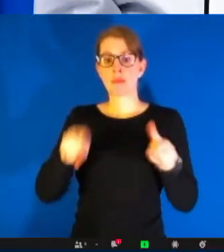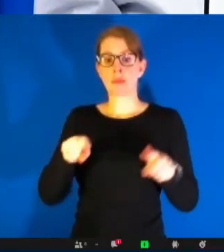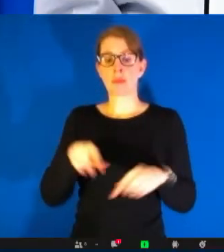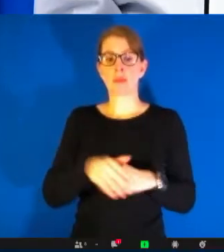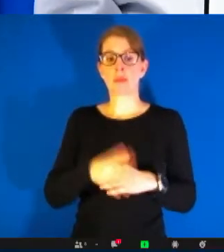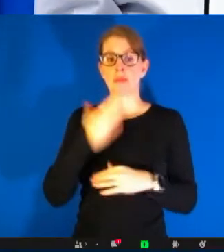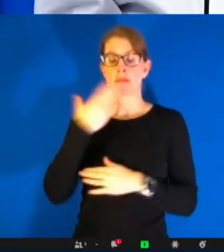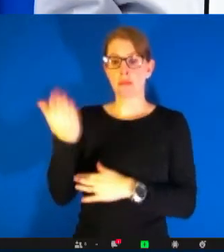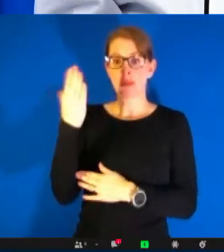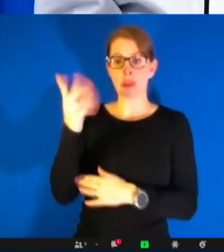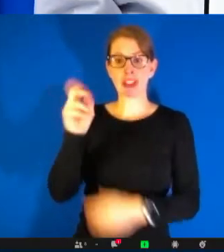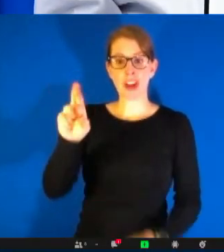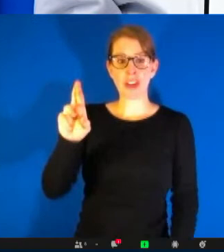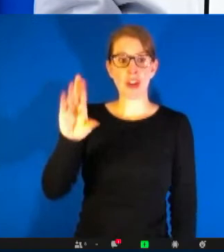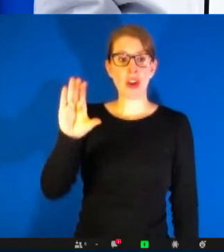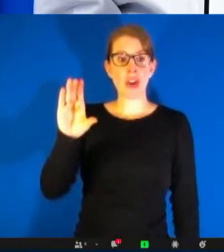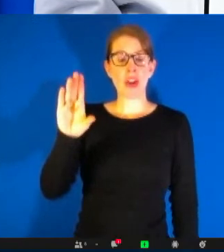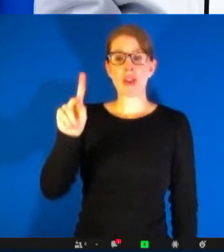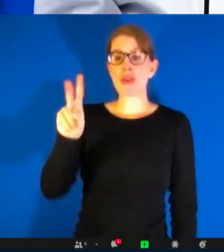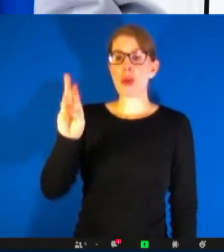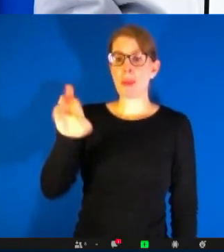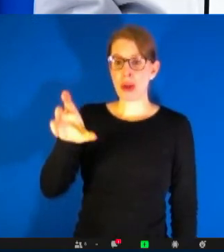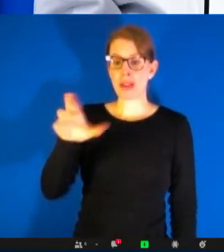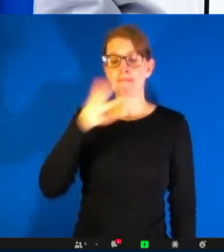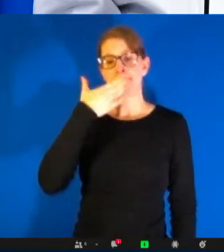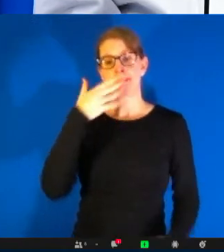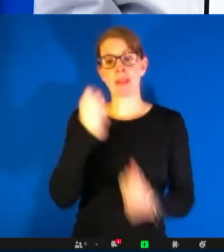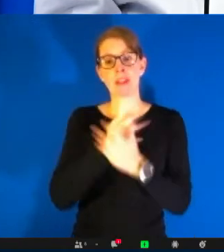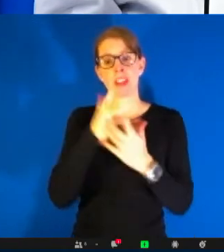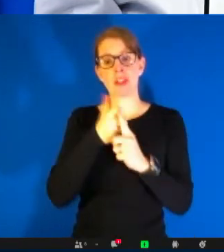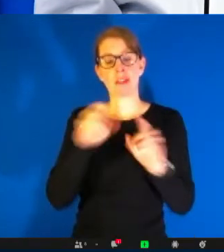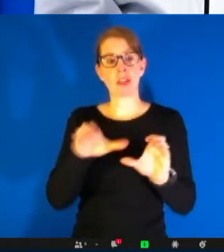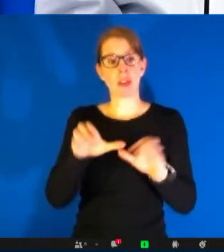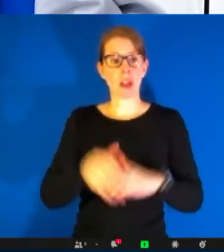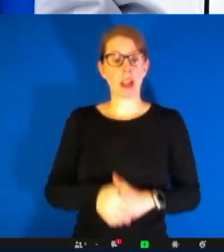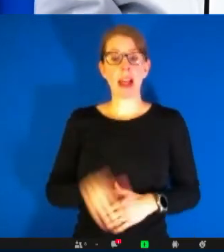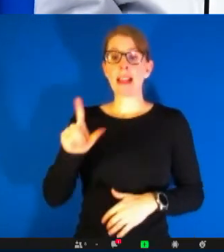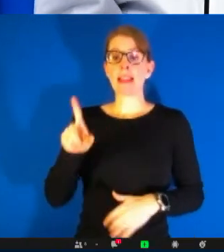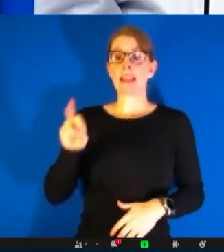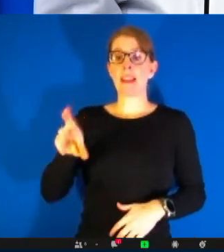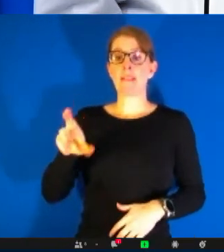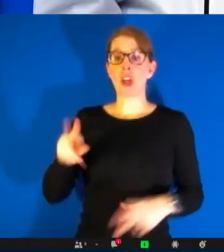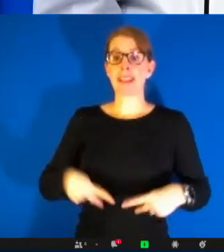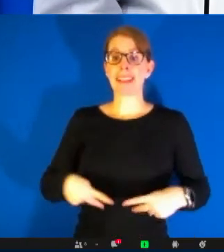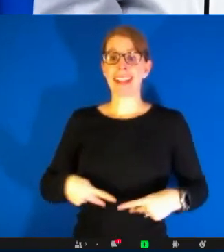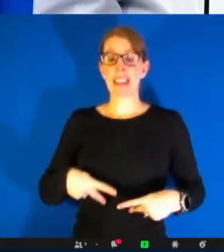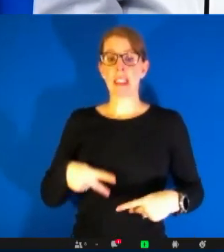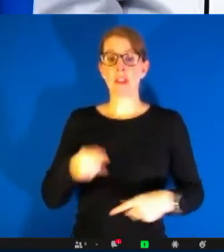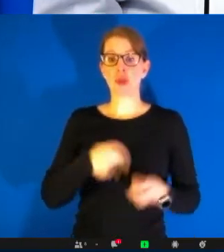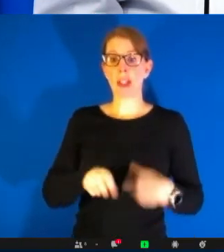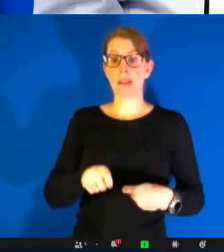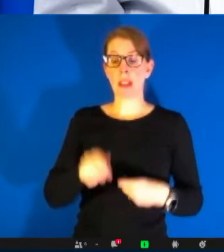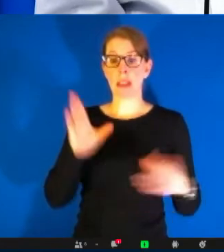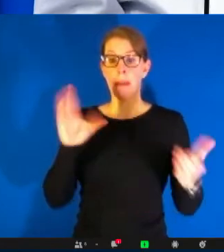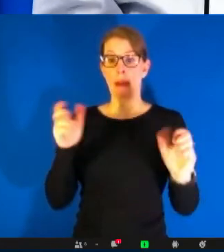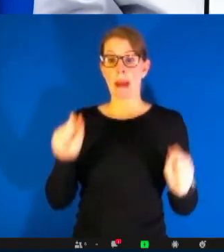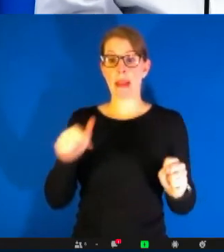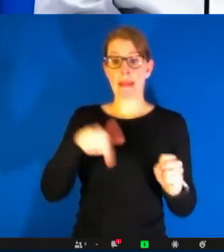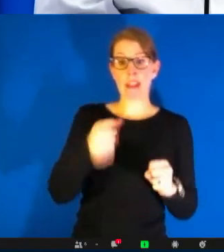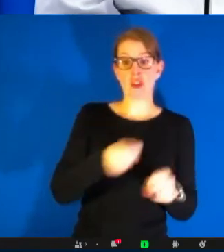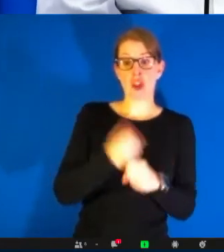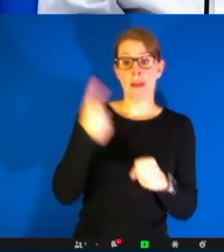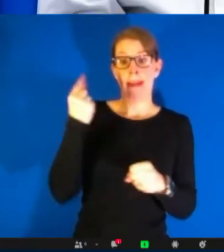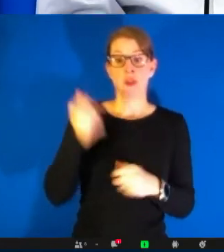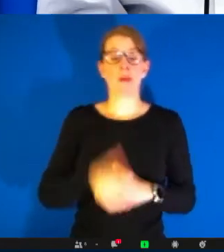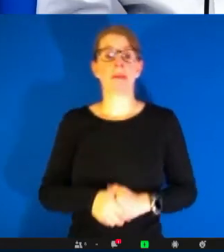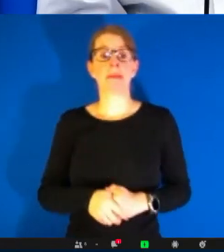Thanks for all you do. Can you compare the number of liver and kidney transplants this year, last year? Yeah, so obviously it's a